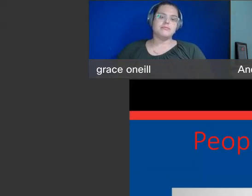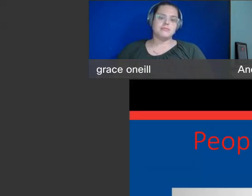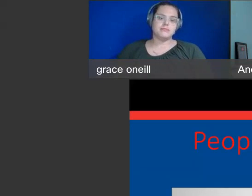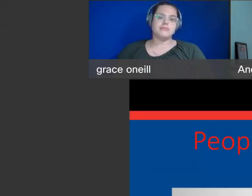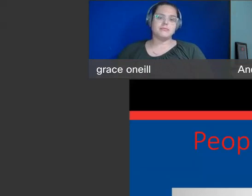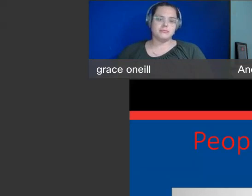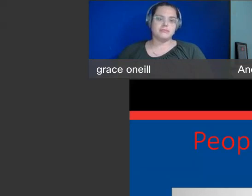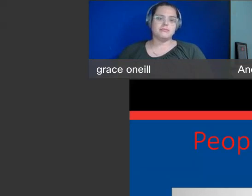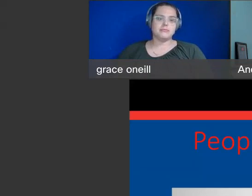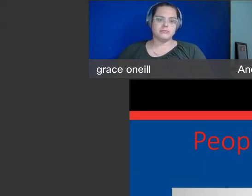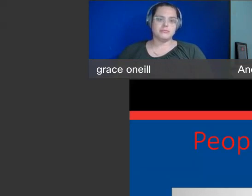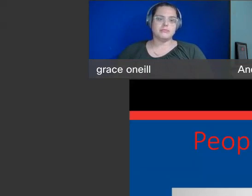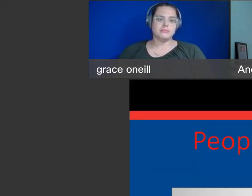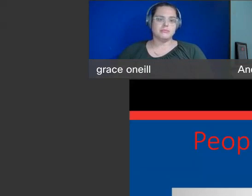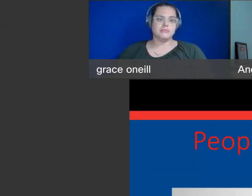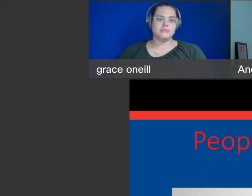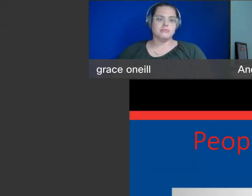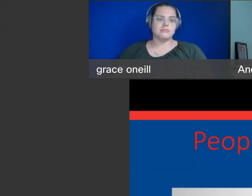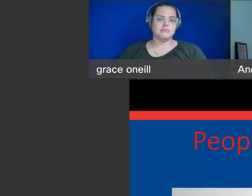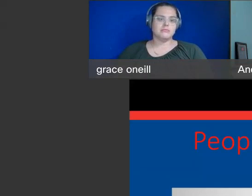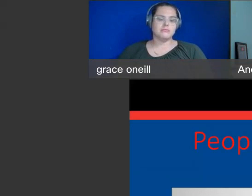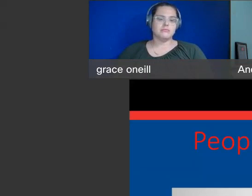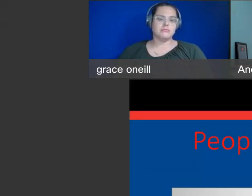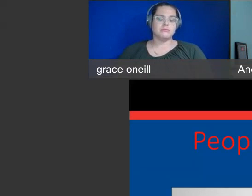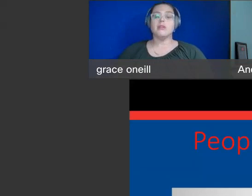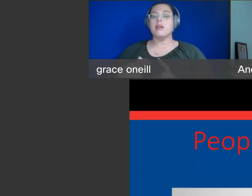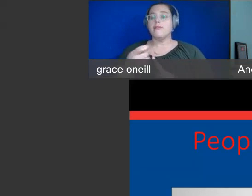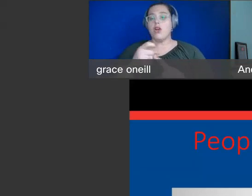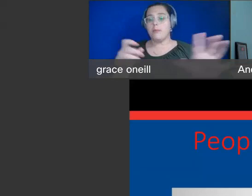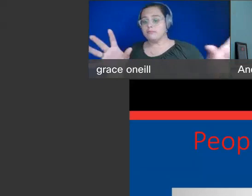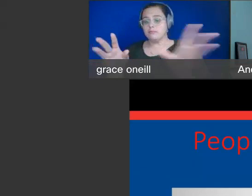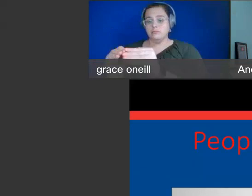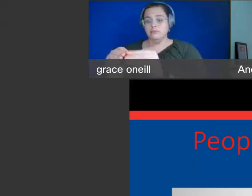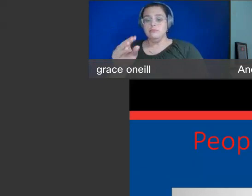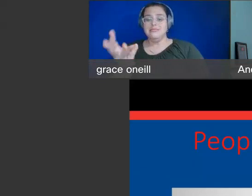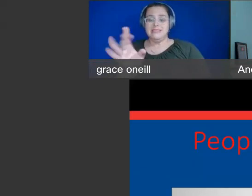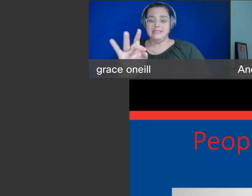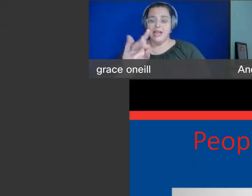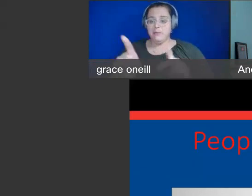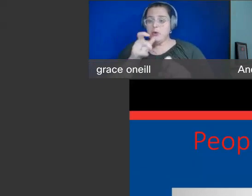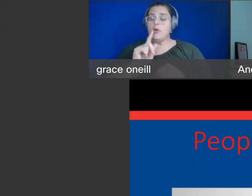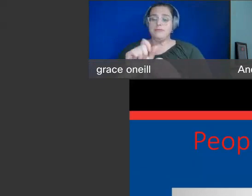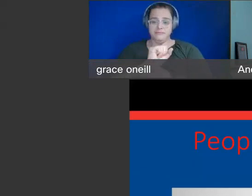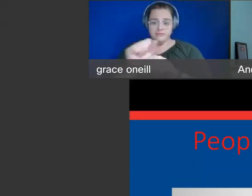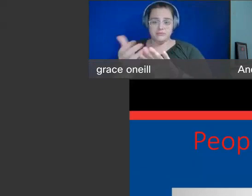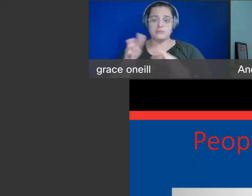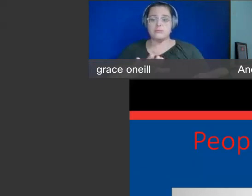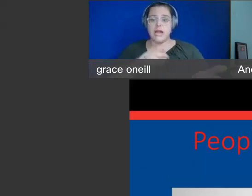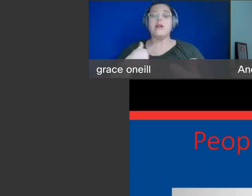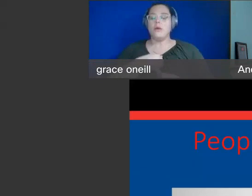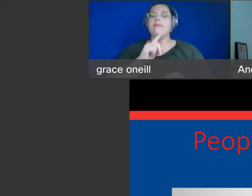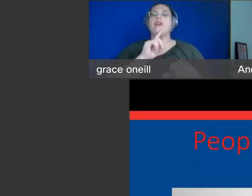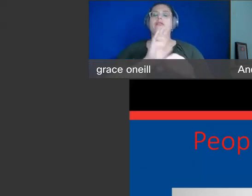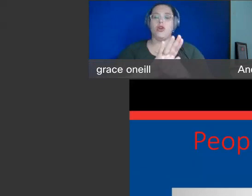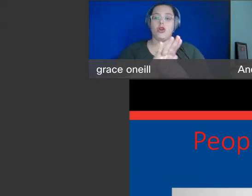Amongst the people, the 68 people who have died following a COVID diagnosis, we've confirmed 16 of those as not